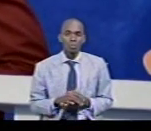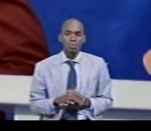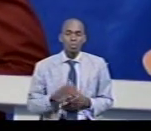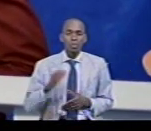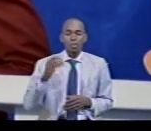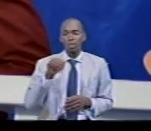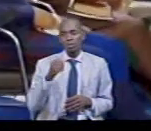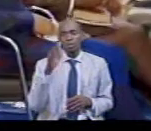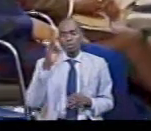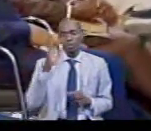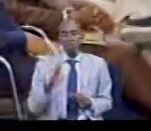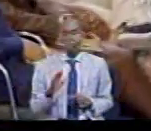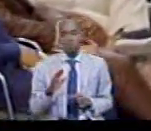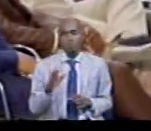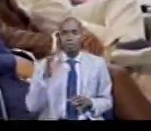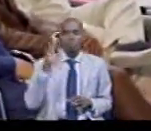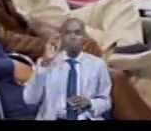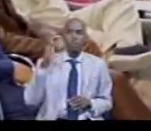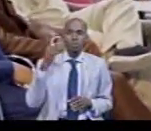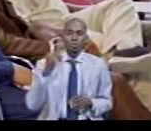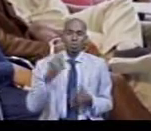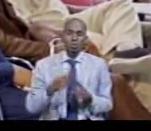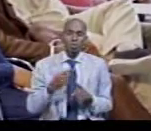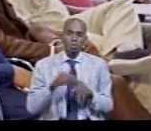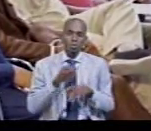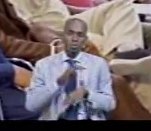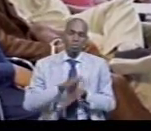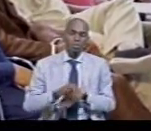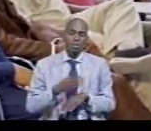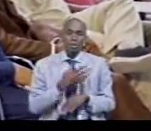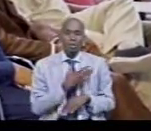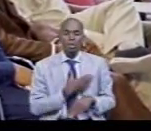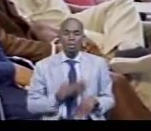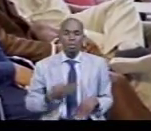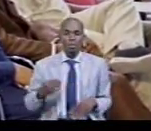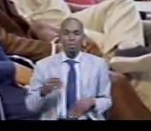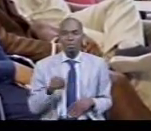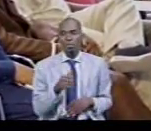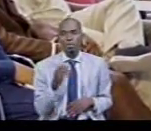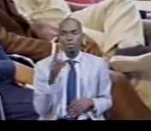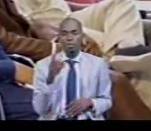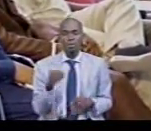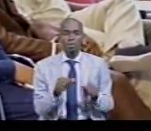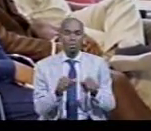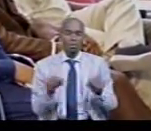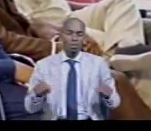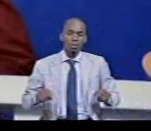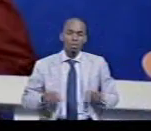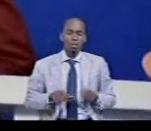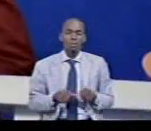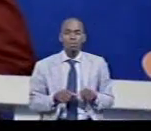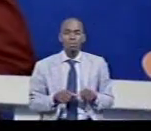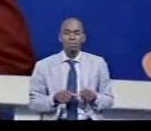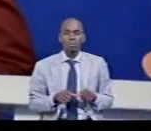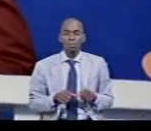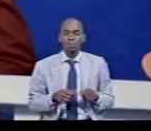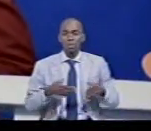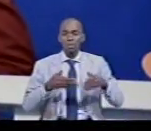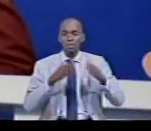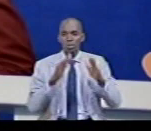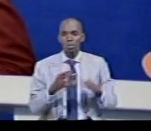Ministry. David Kankam, Area Executive, Church of Pentecost.